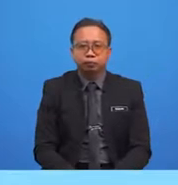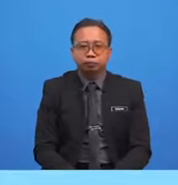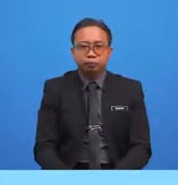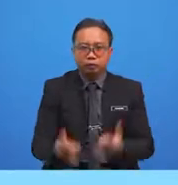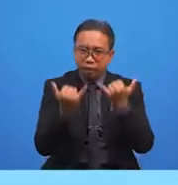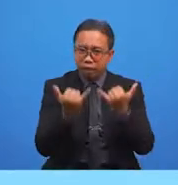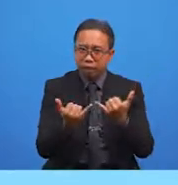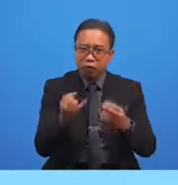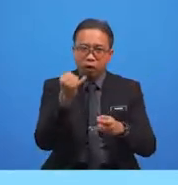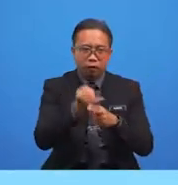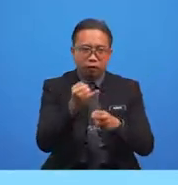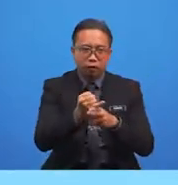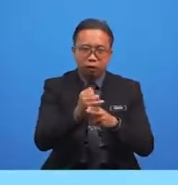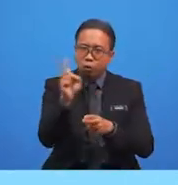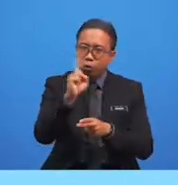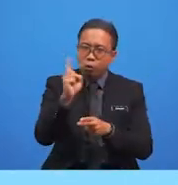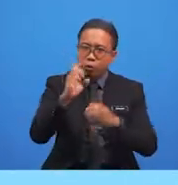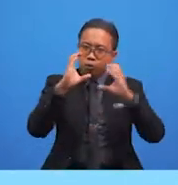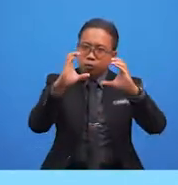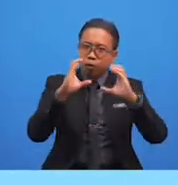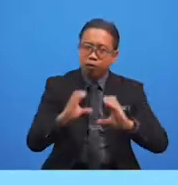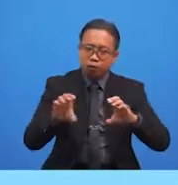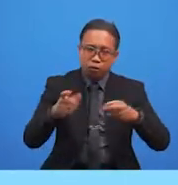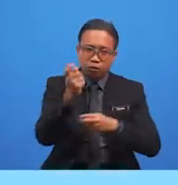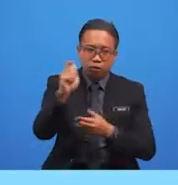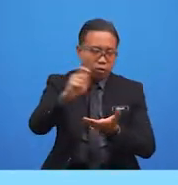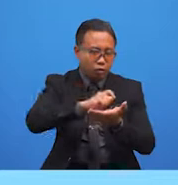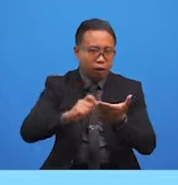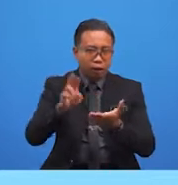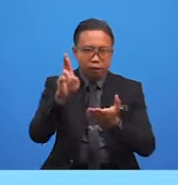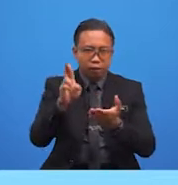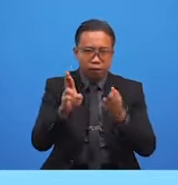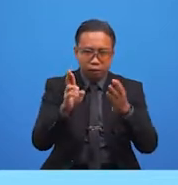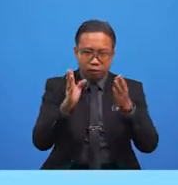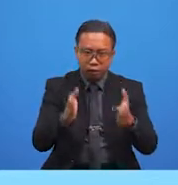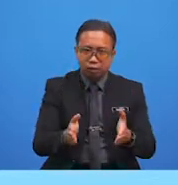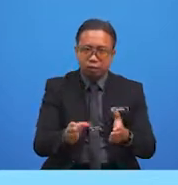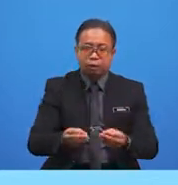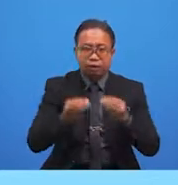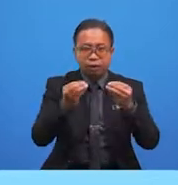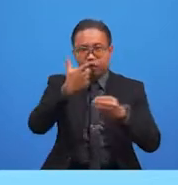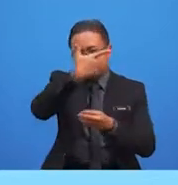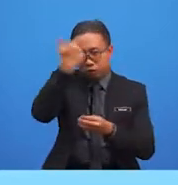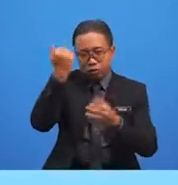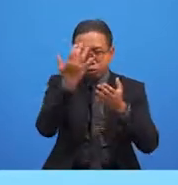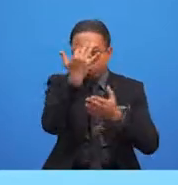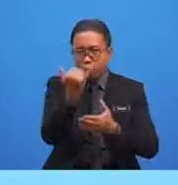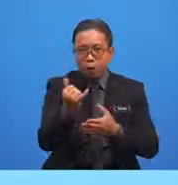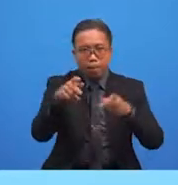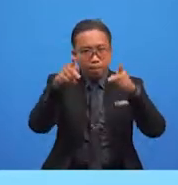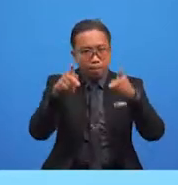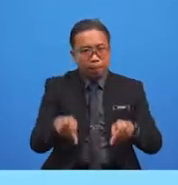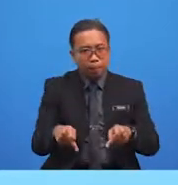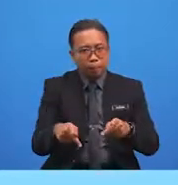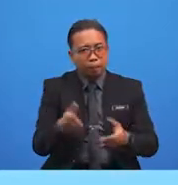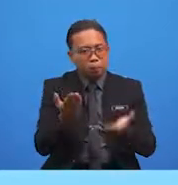Now, identify in which paragraph does the writer give reasons why people probably won't